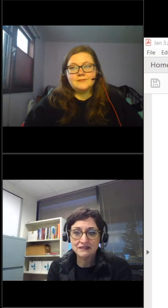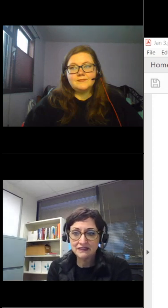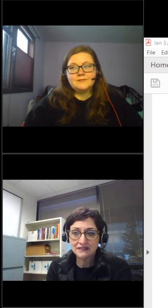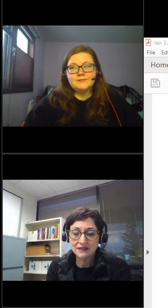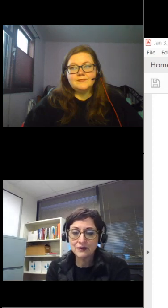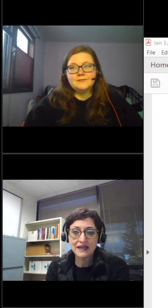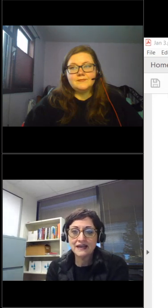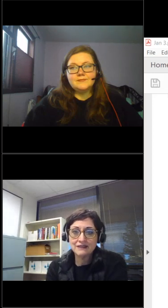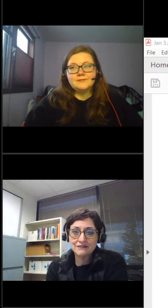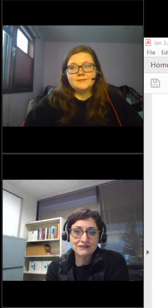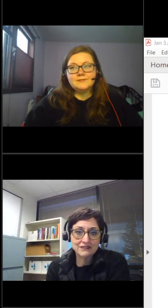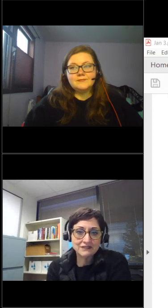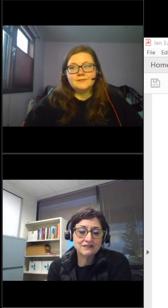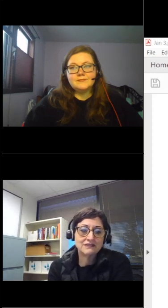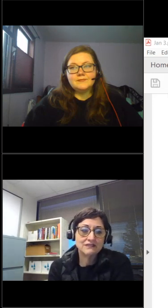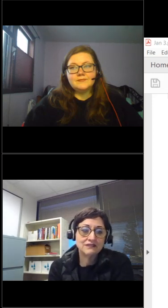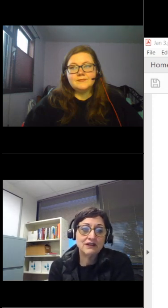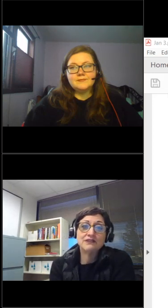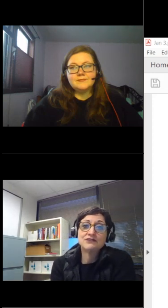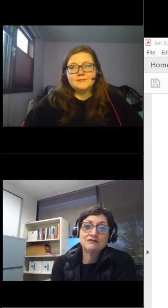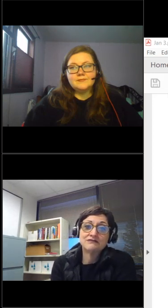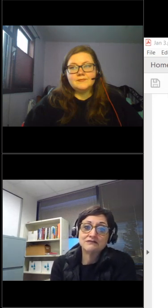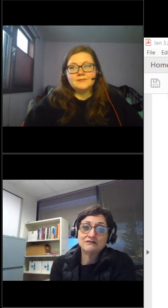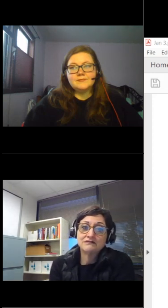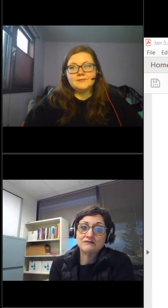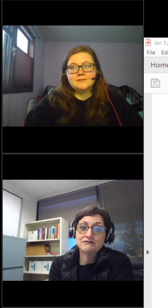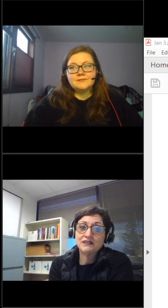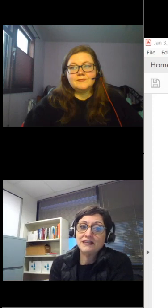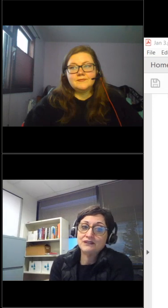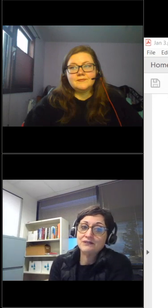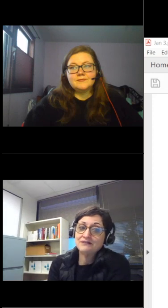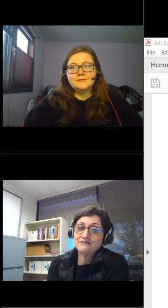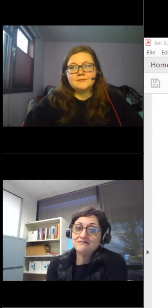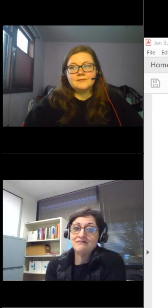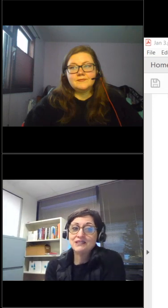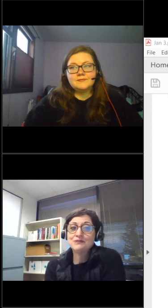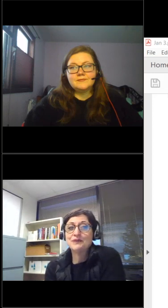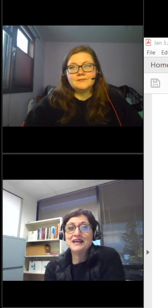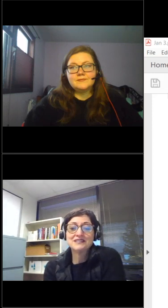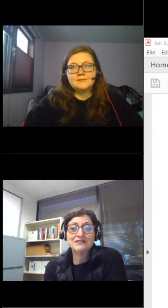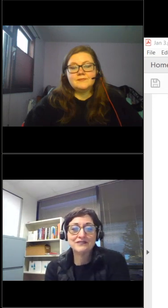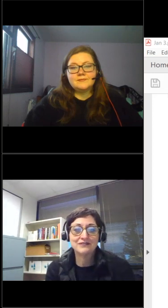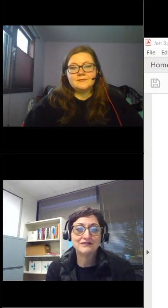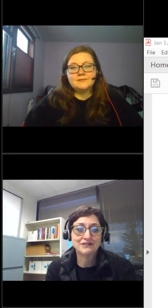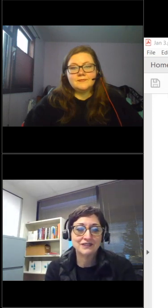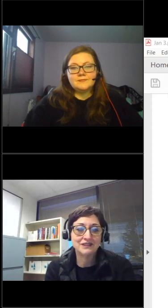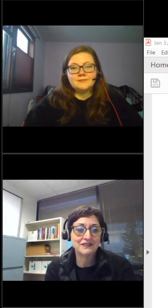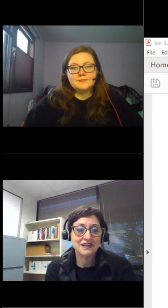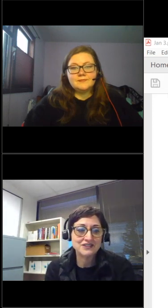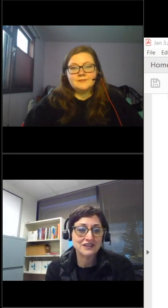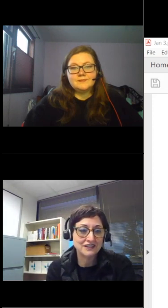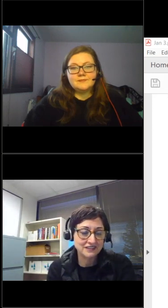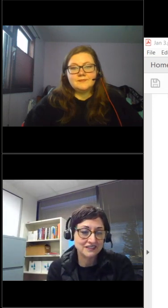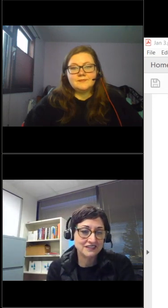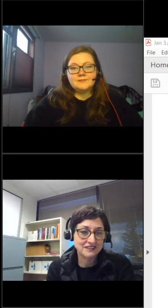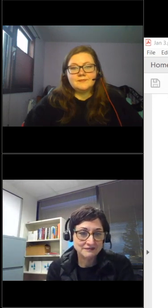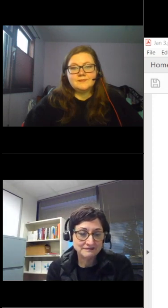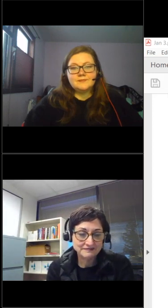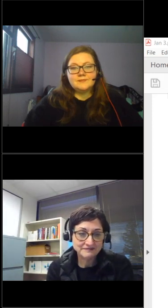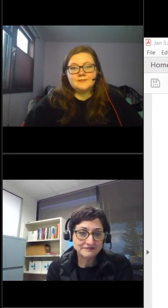we have knowledge of right now. That's what we're asking for clarification on.